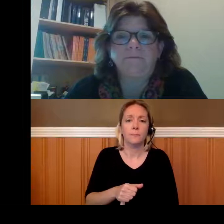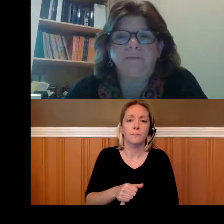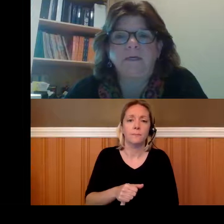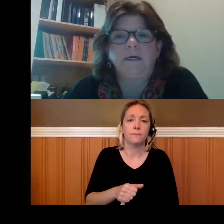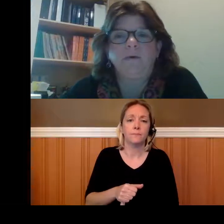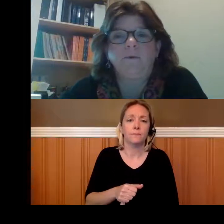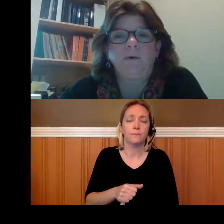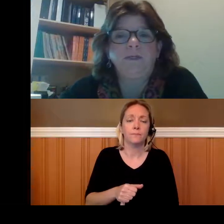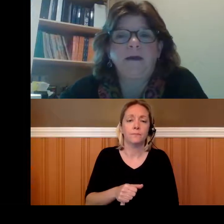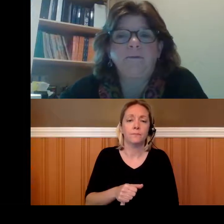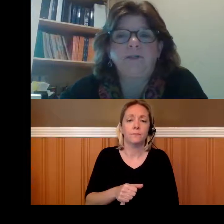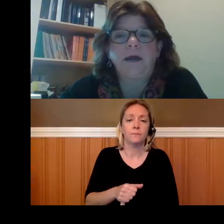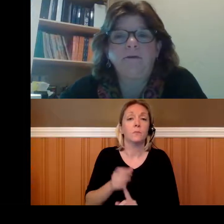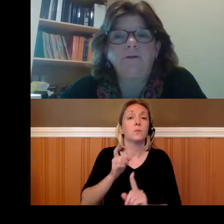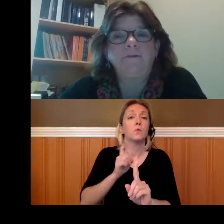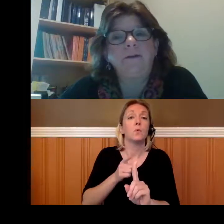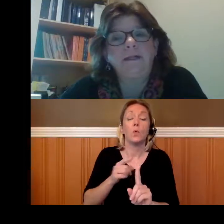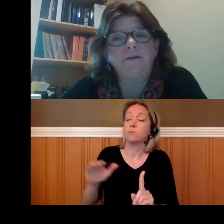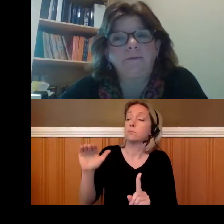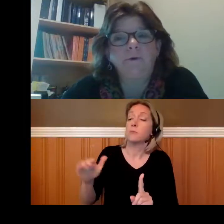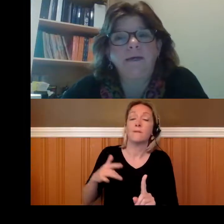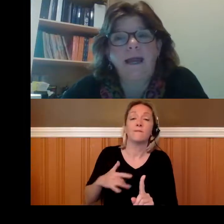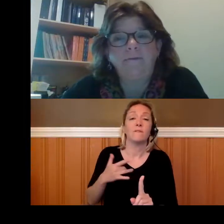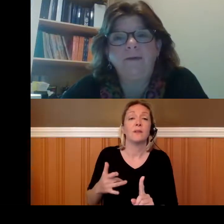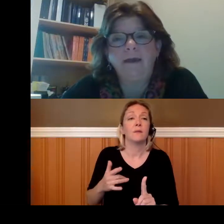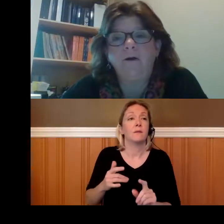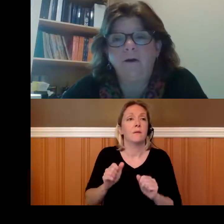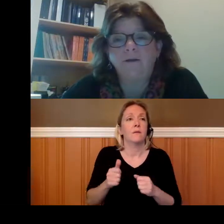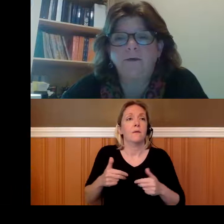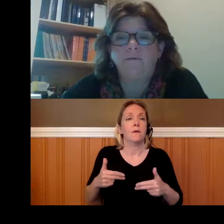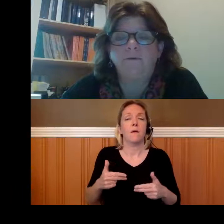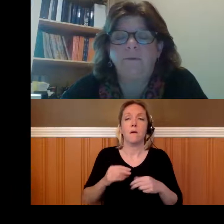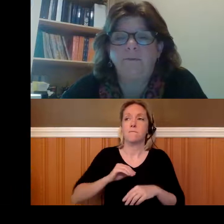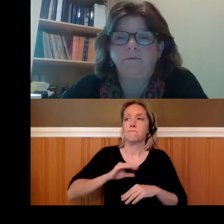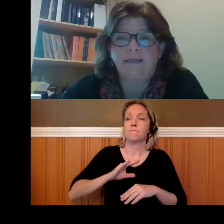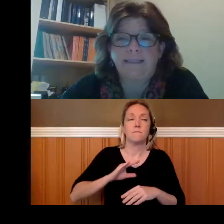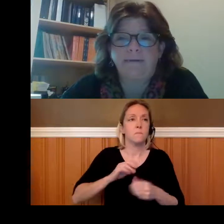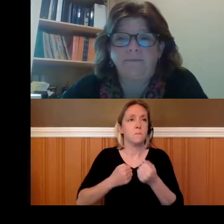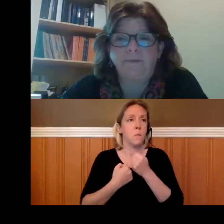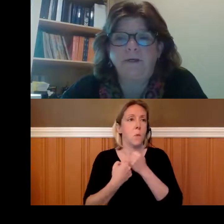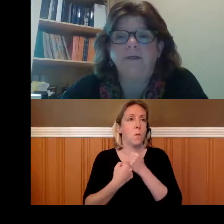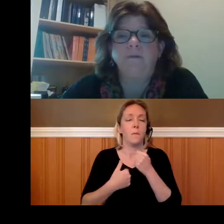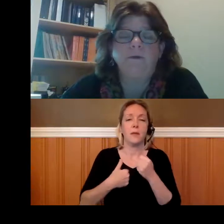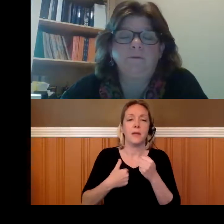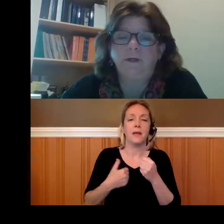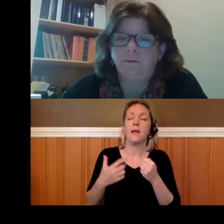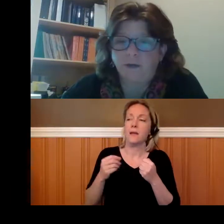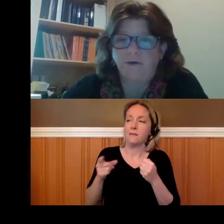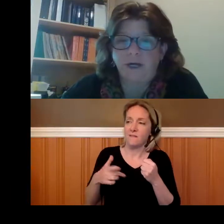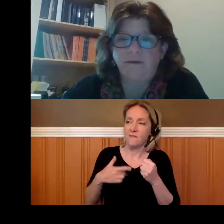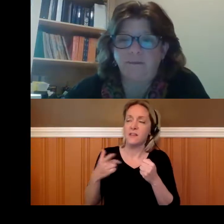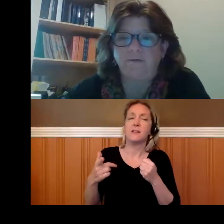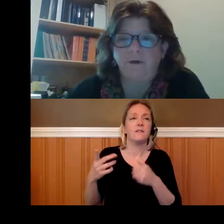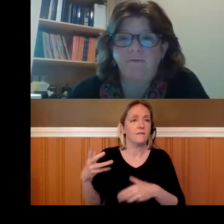We want you to help your child to feel like they're supported and they are also a full member of that team. So we really want your child to be involved